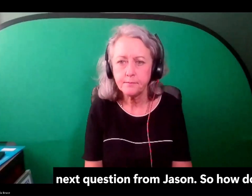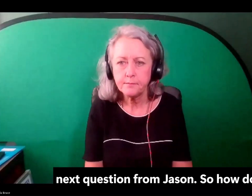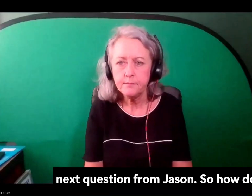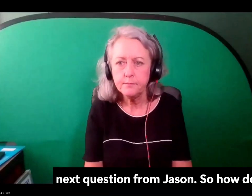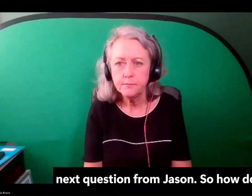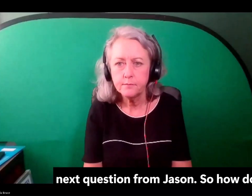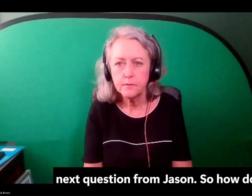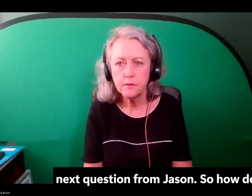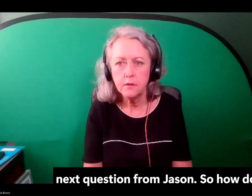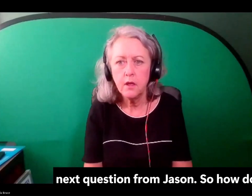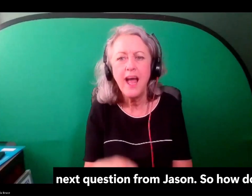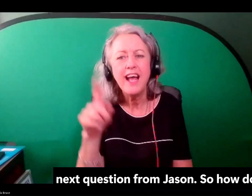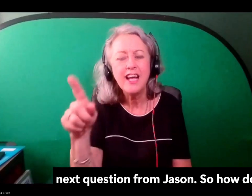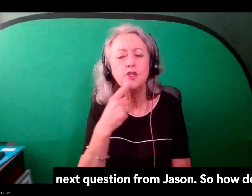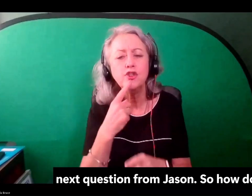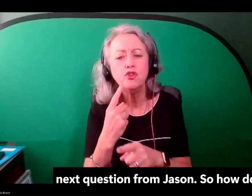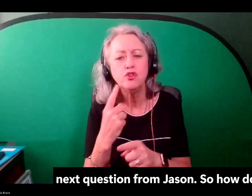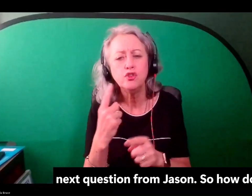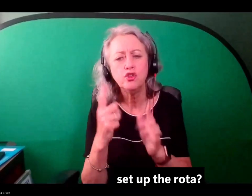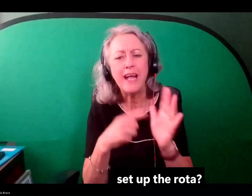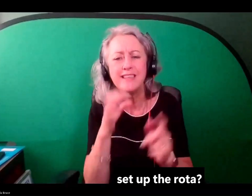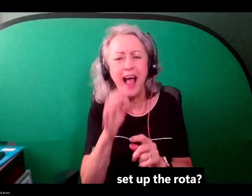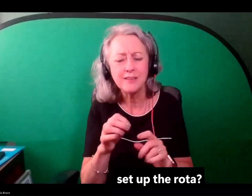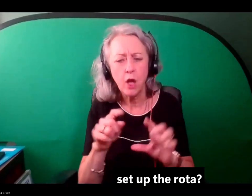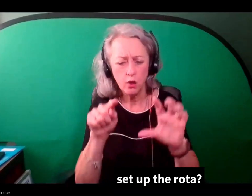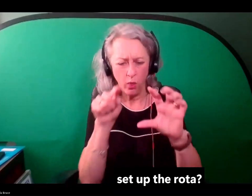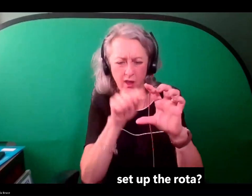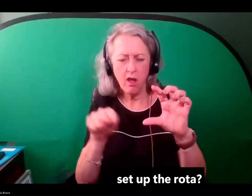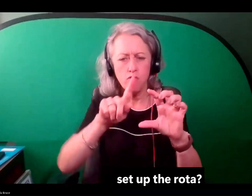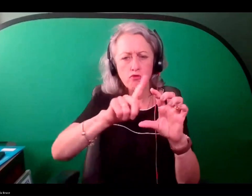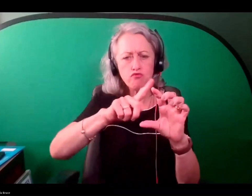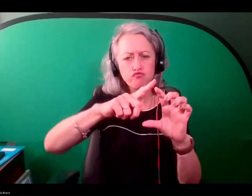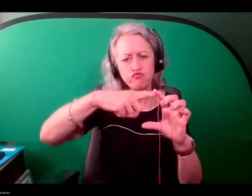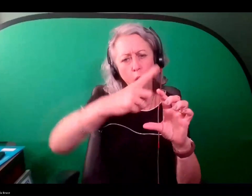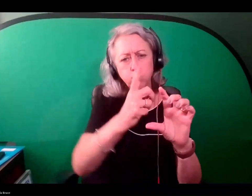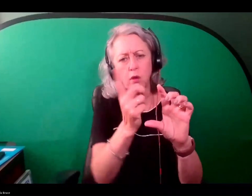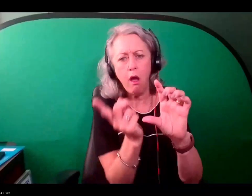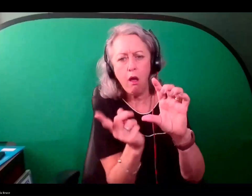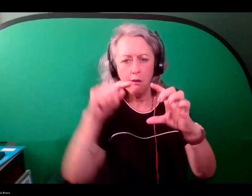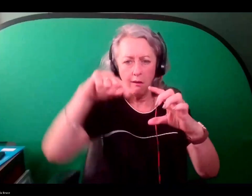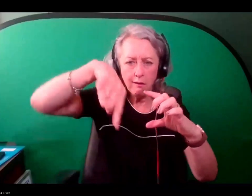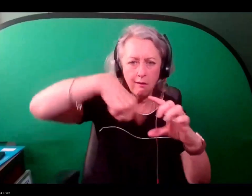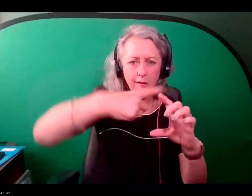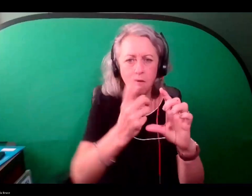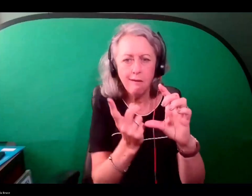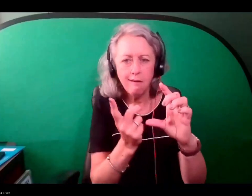next question from Jason. So how do I set up the rotor?